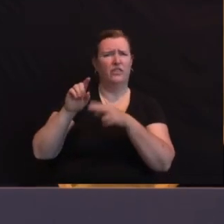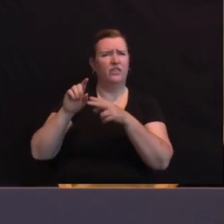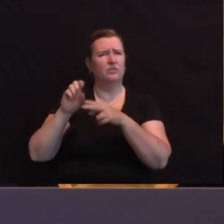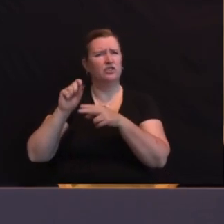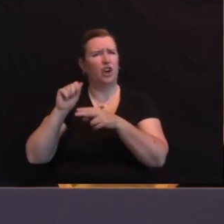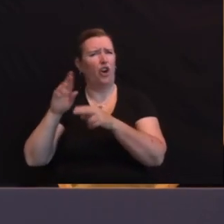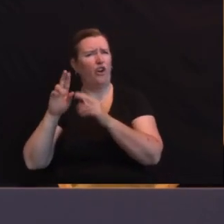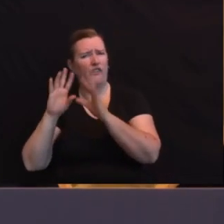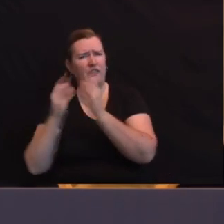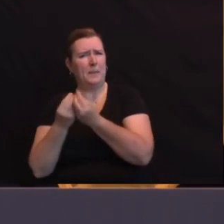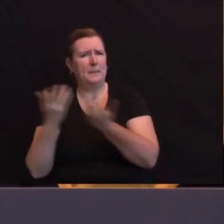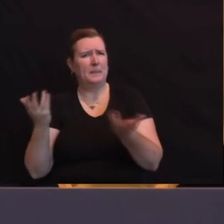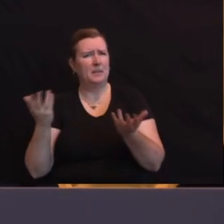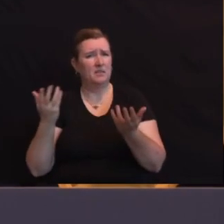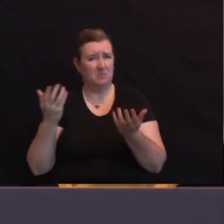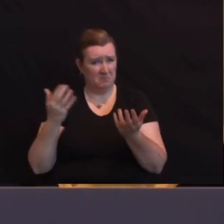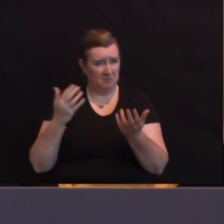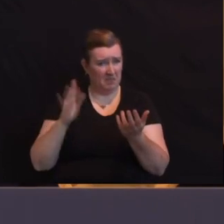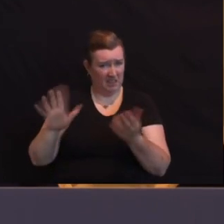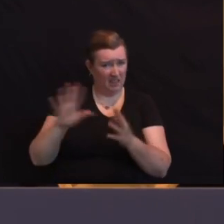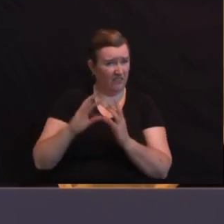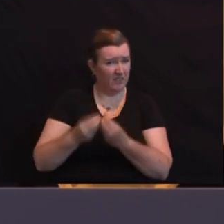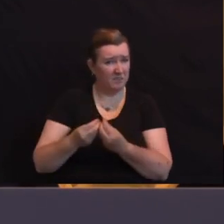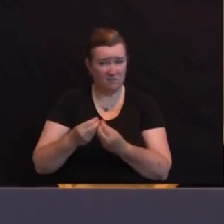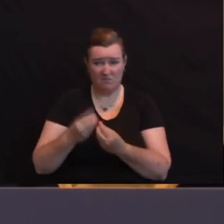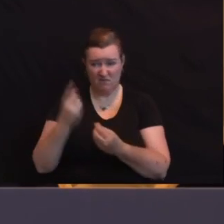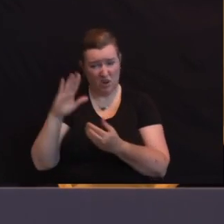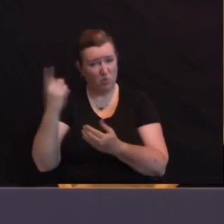lost a loved one in your family in combat